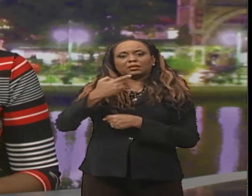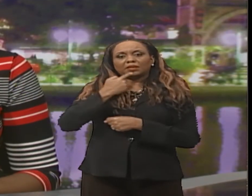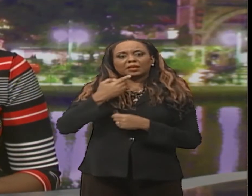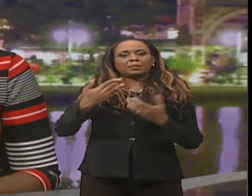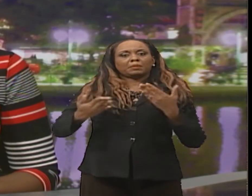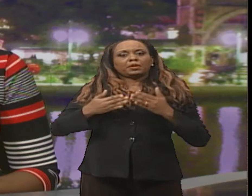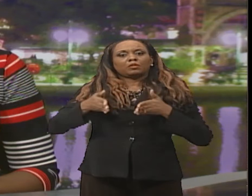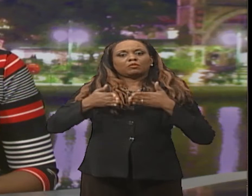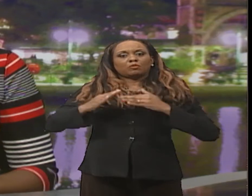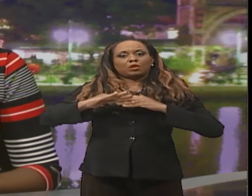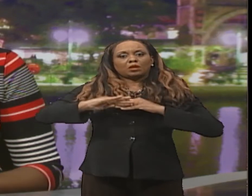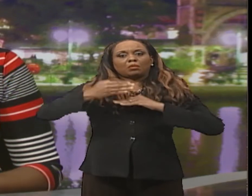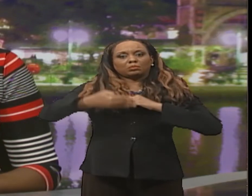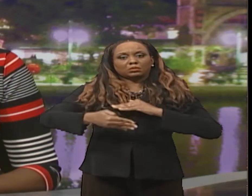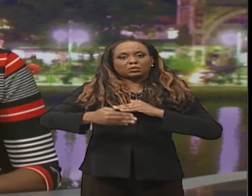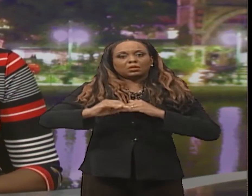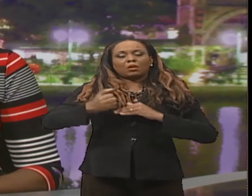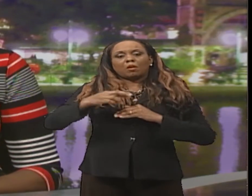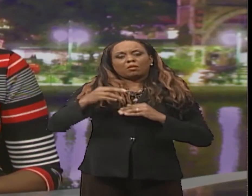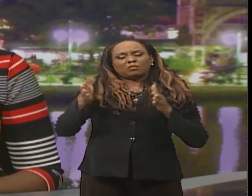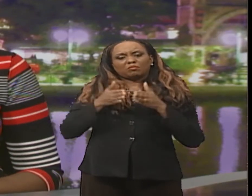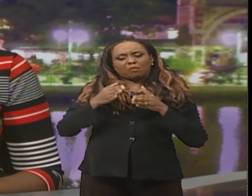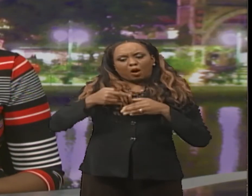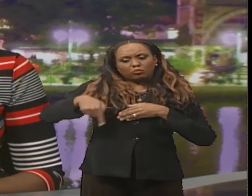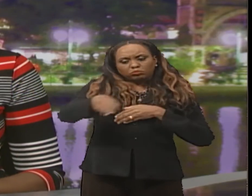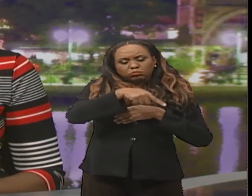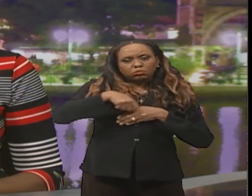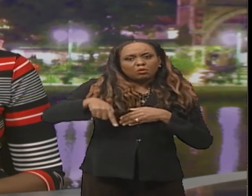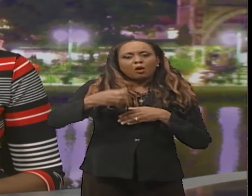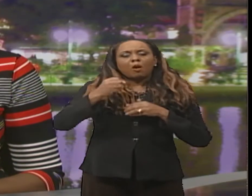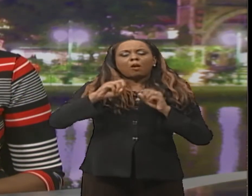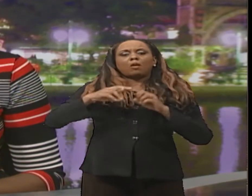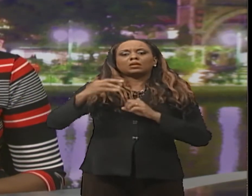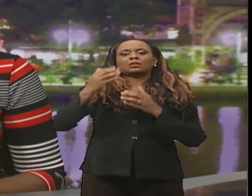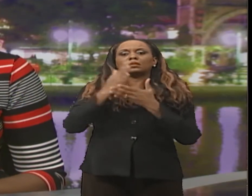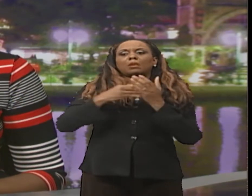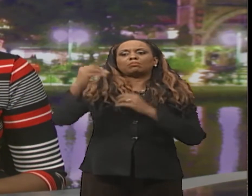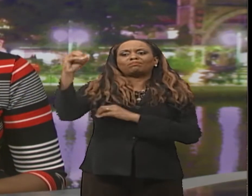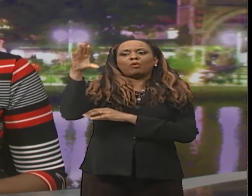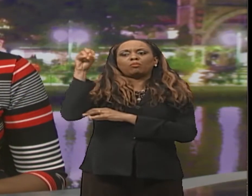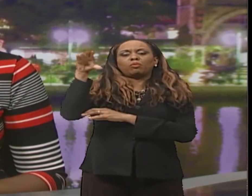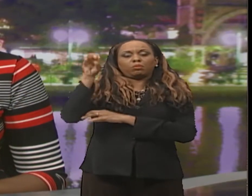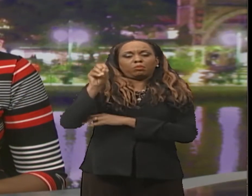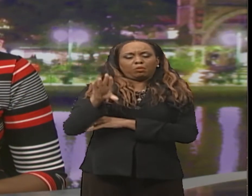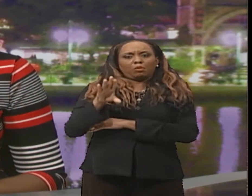humps, and/or a small roundabout could prevent other lives from being lost.